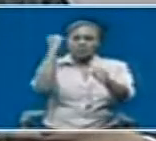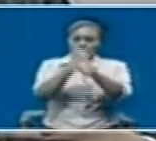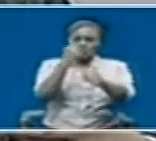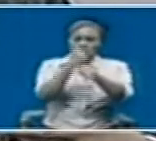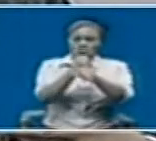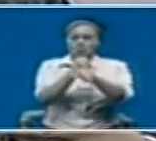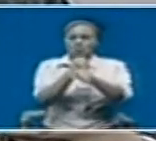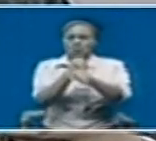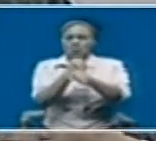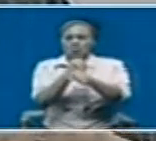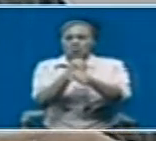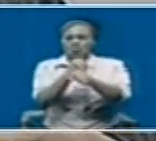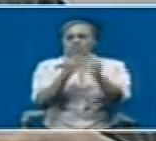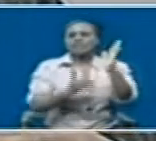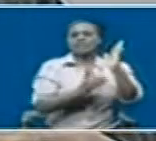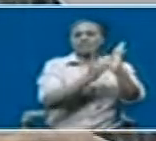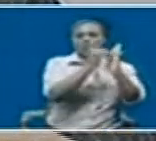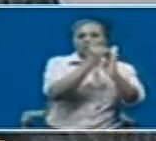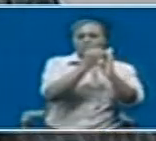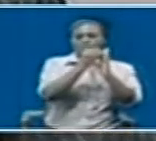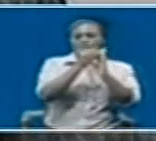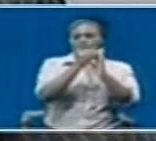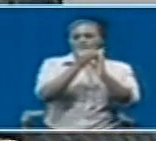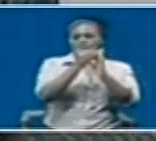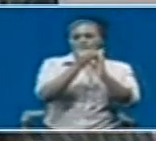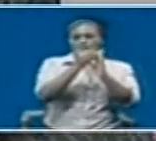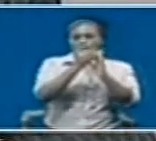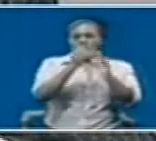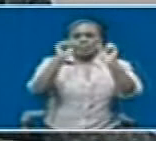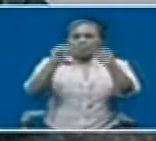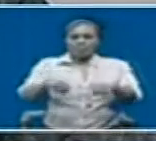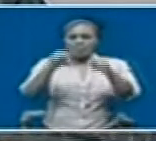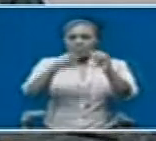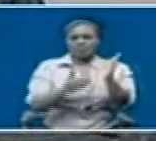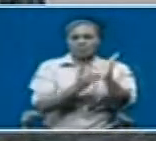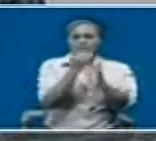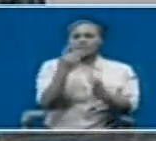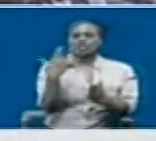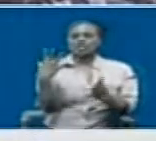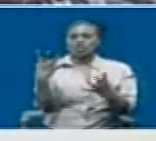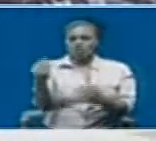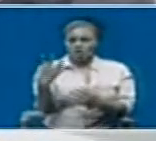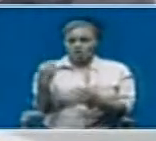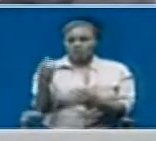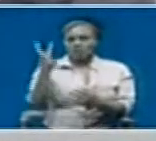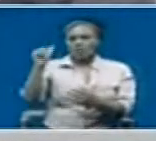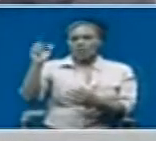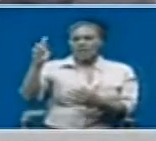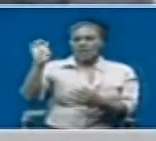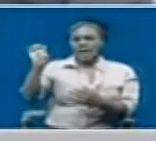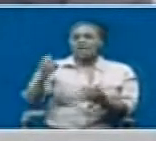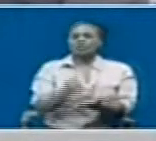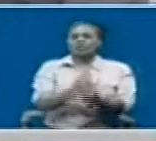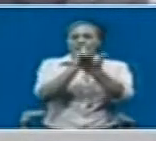with regard to developing logistic capability for developing software to help